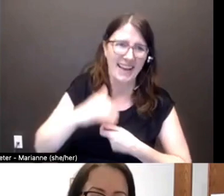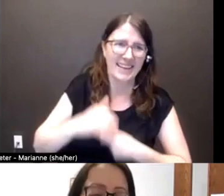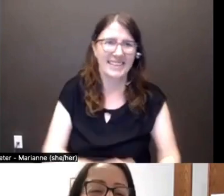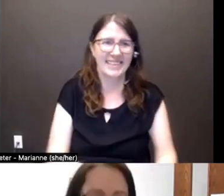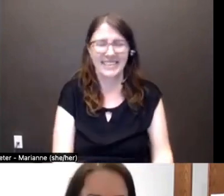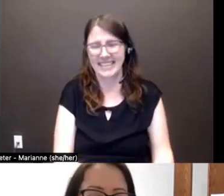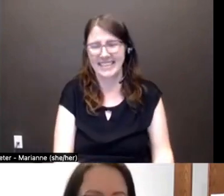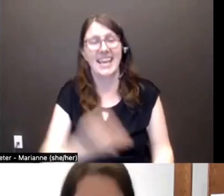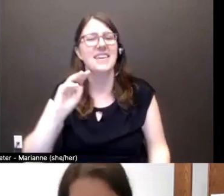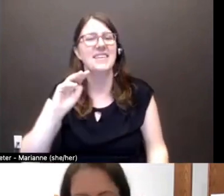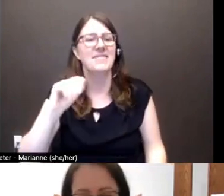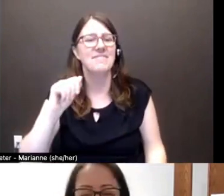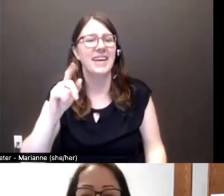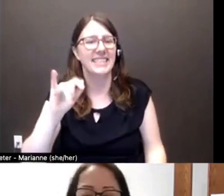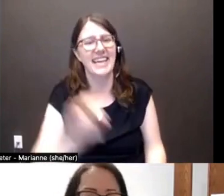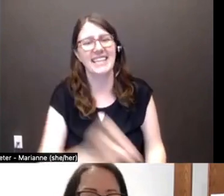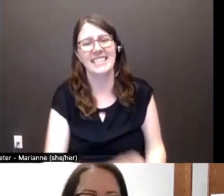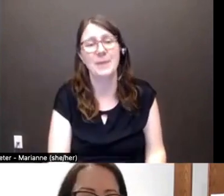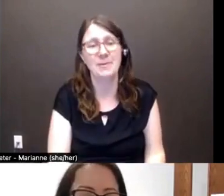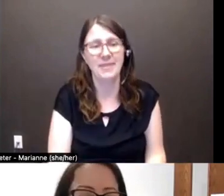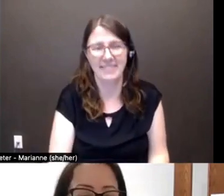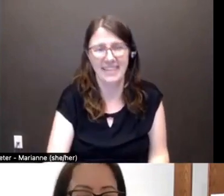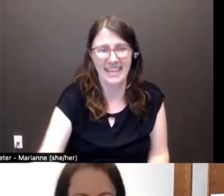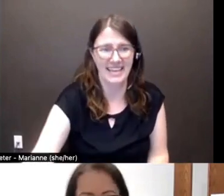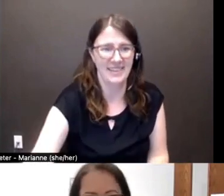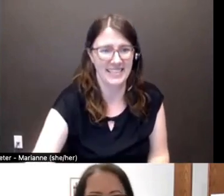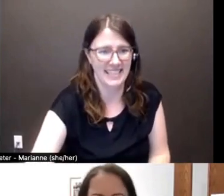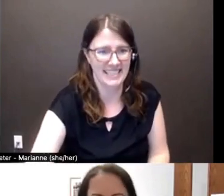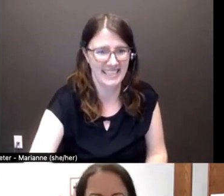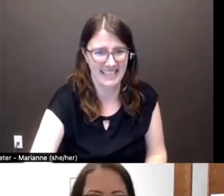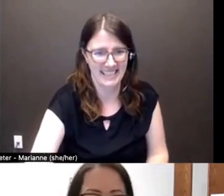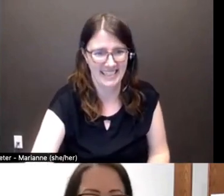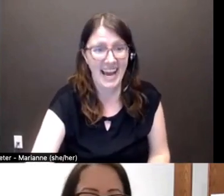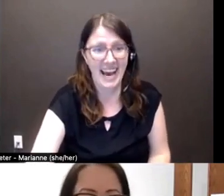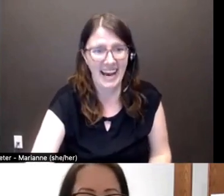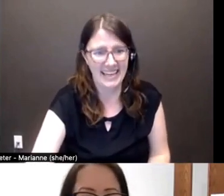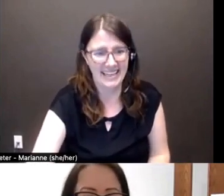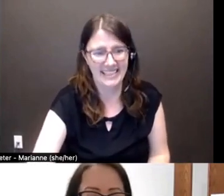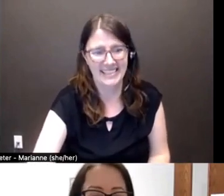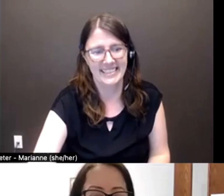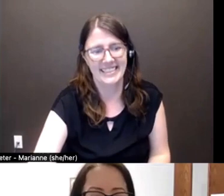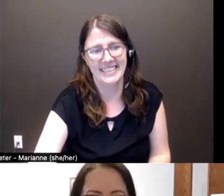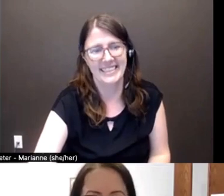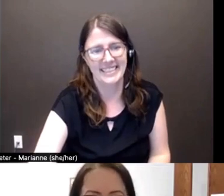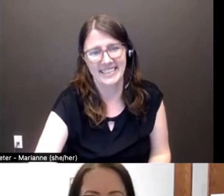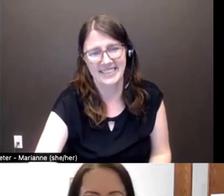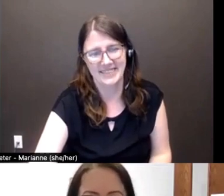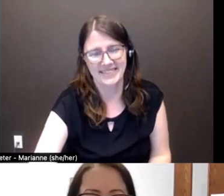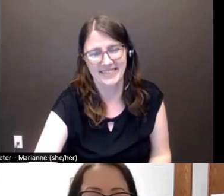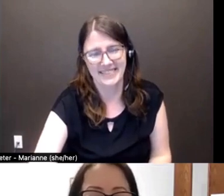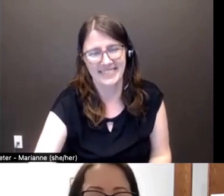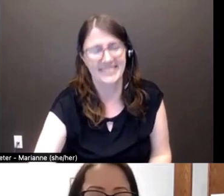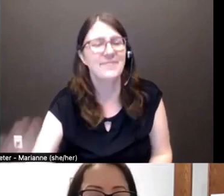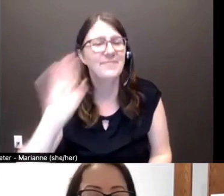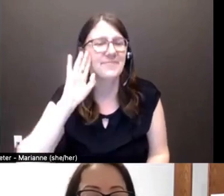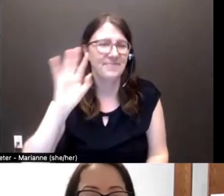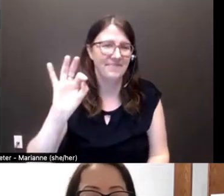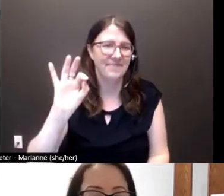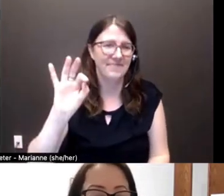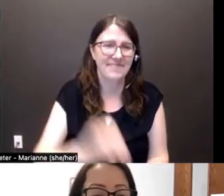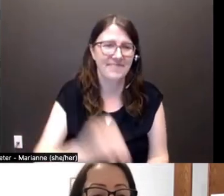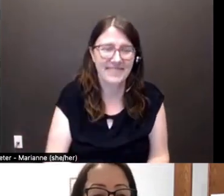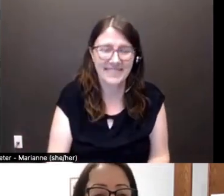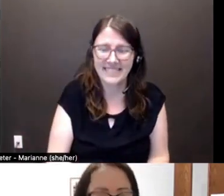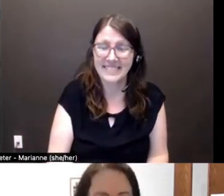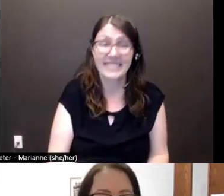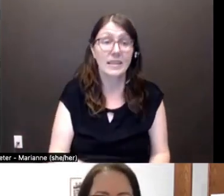Thank you. Yes, it's been lovely. Thank you, Maxine. Hi. Perfect. Hi there. Perfect.